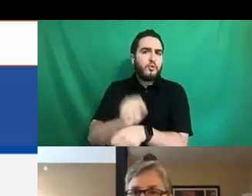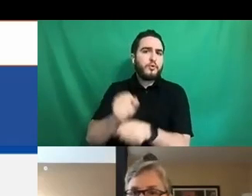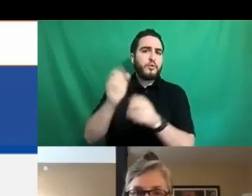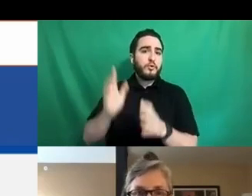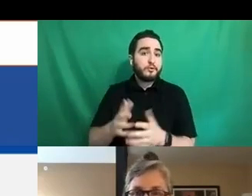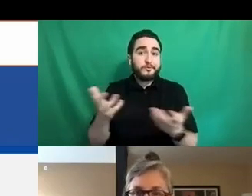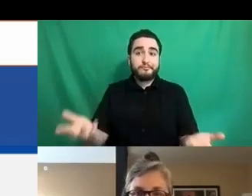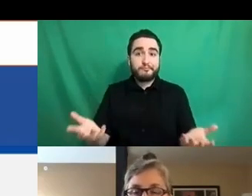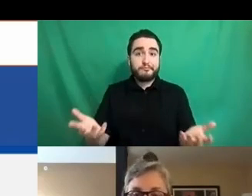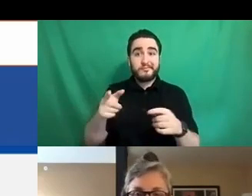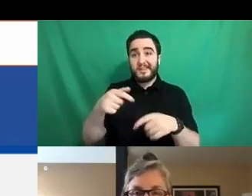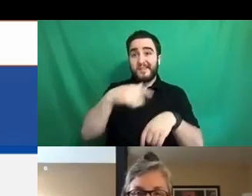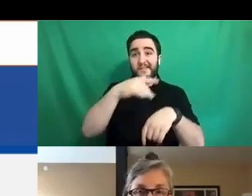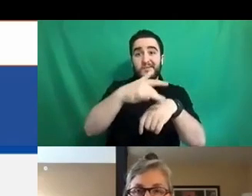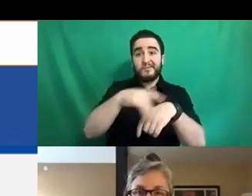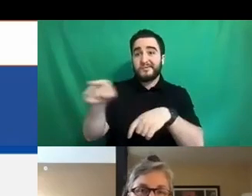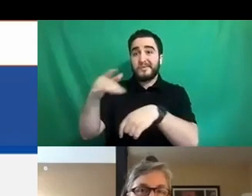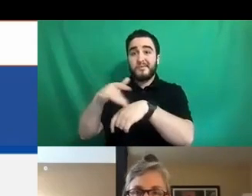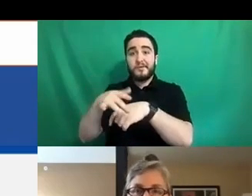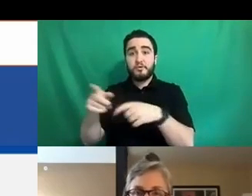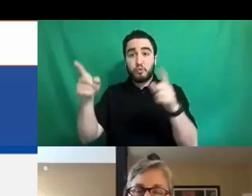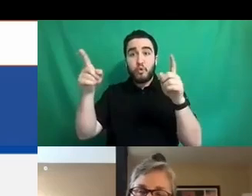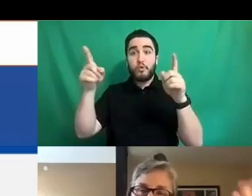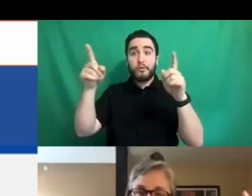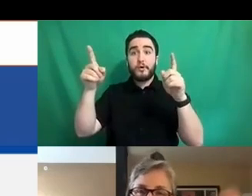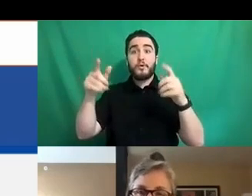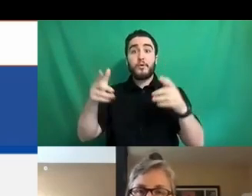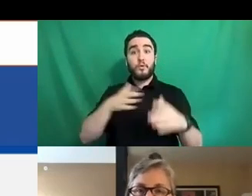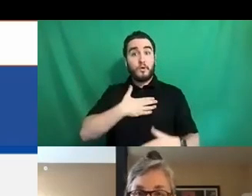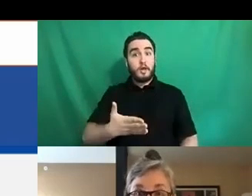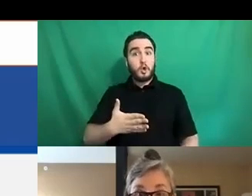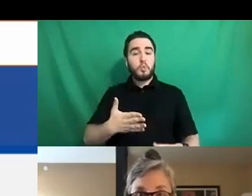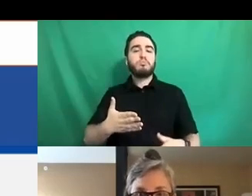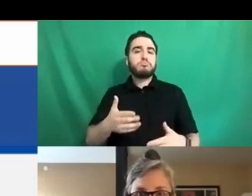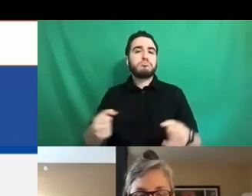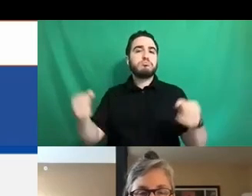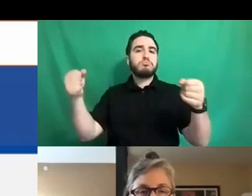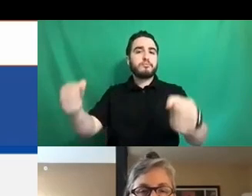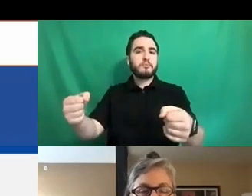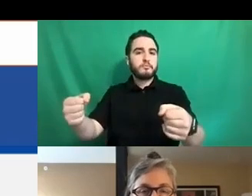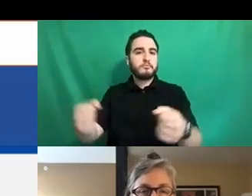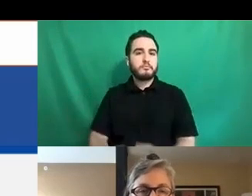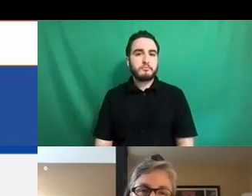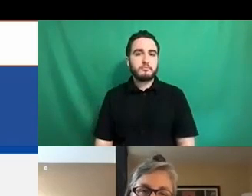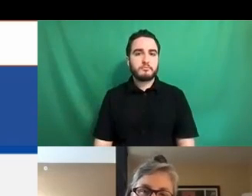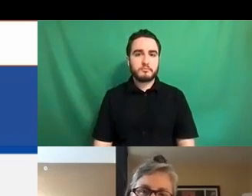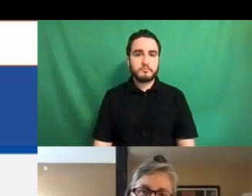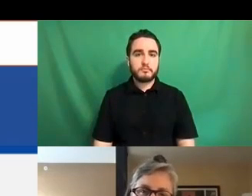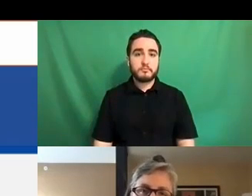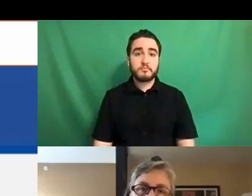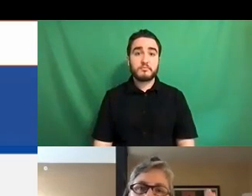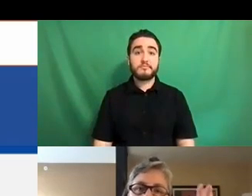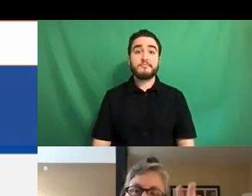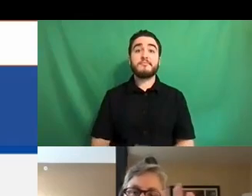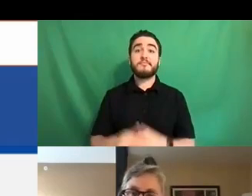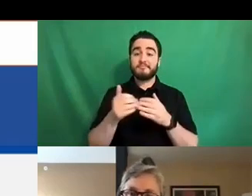open in whatever department had an employer who said, yeah, come on in here, we'd be happy to pilot this project. So from there,